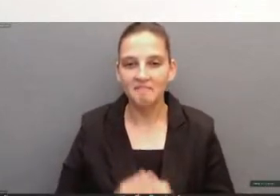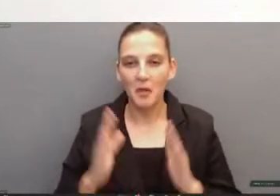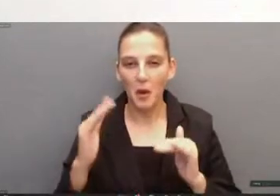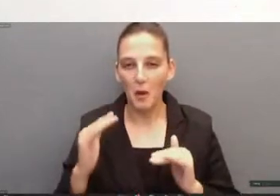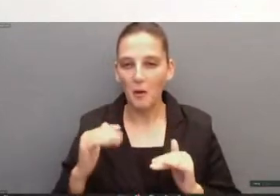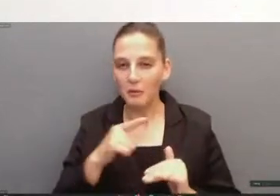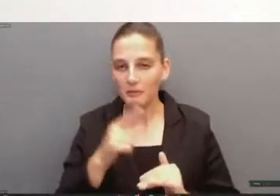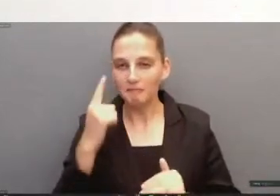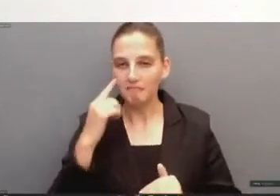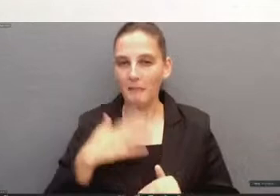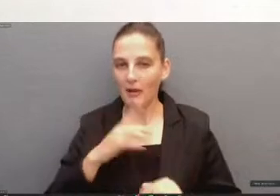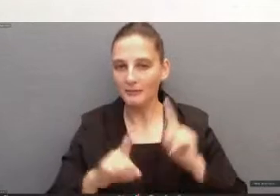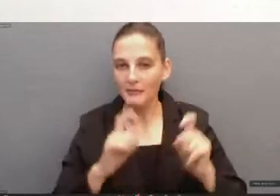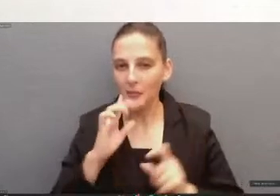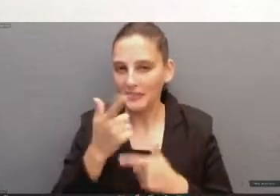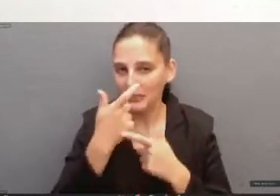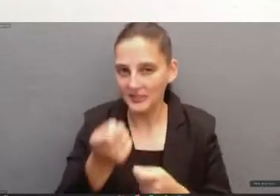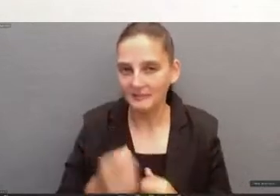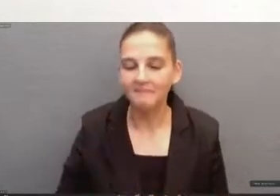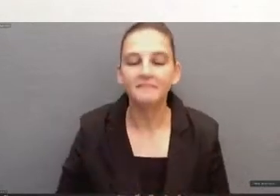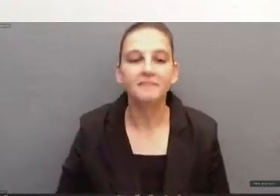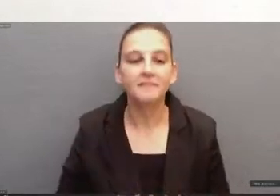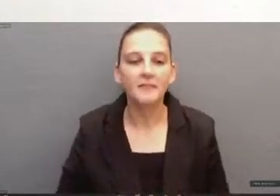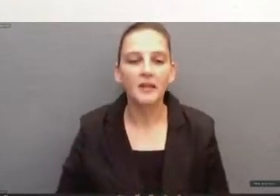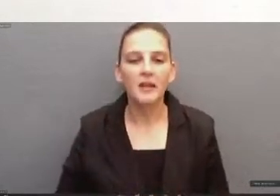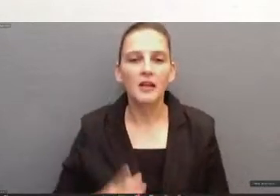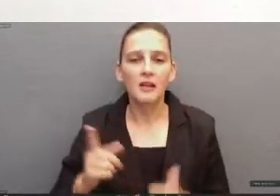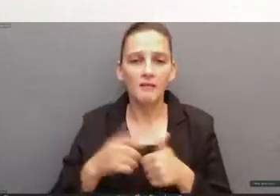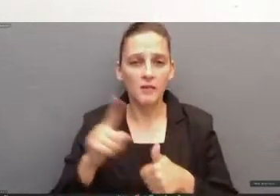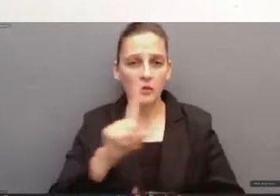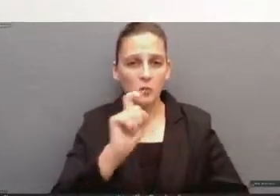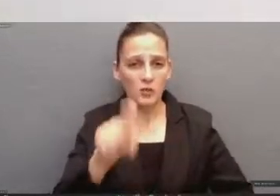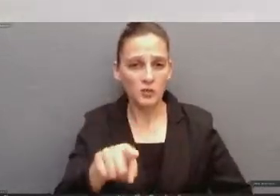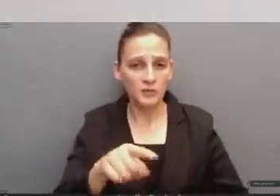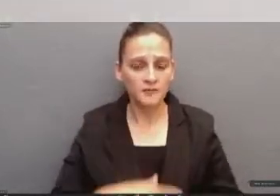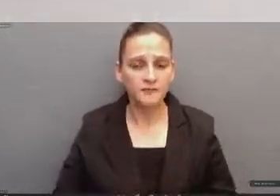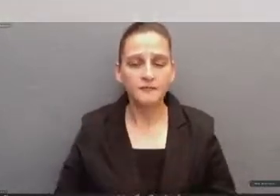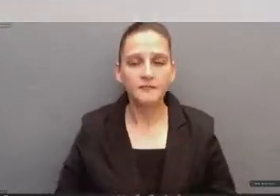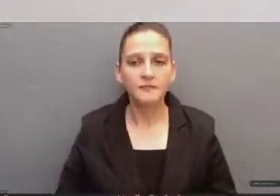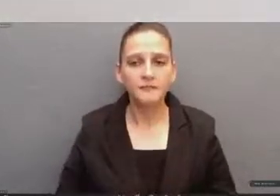interesting. So the first question I have is,